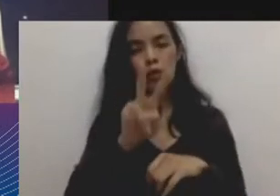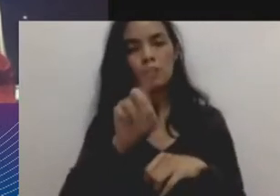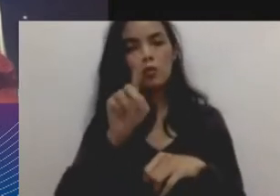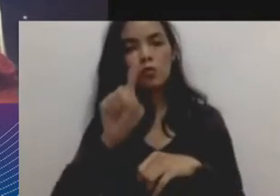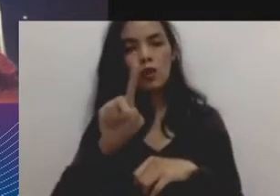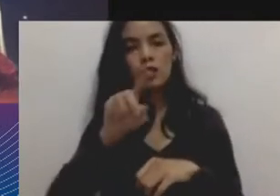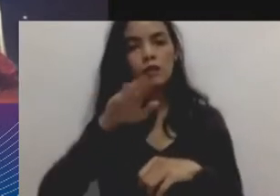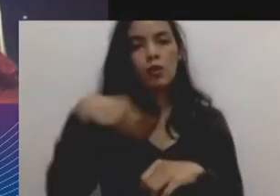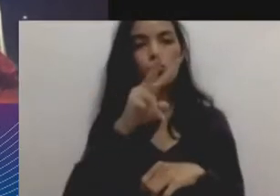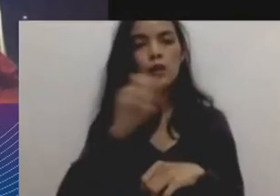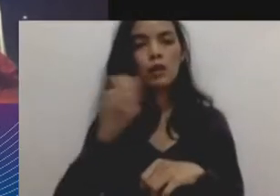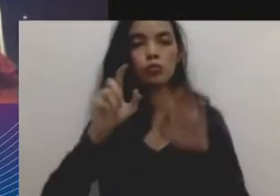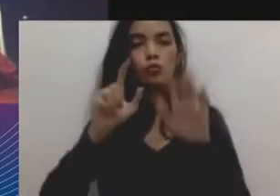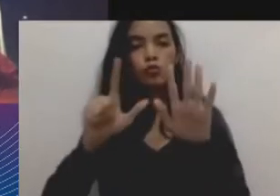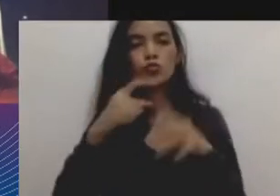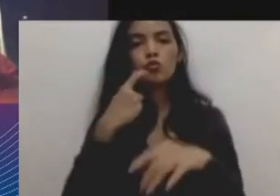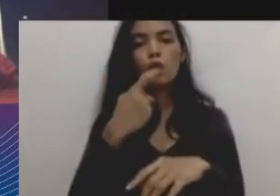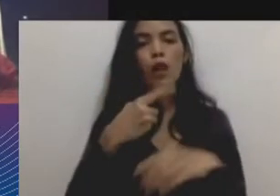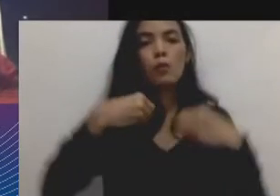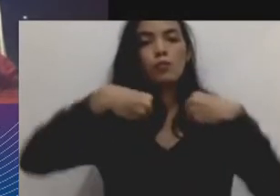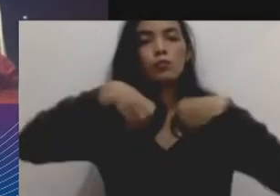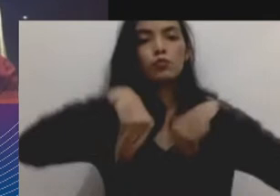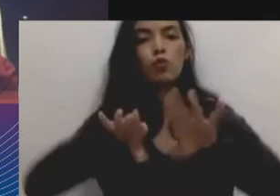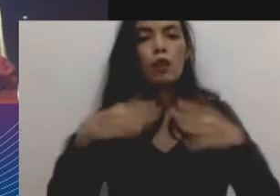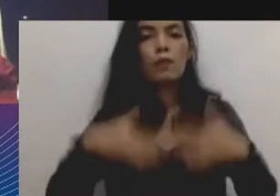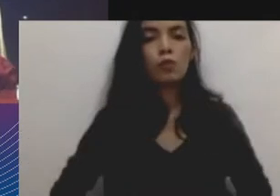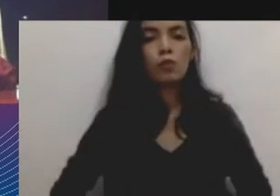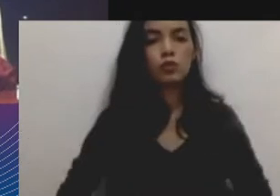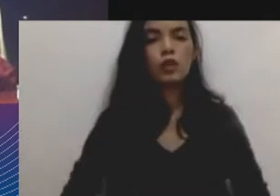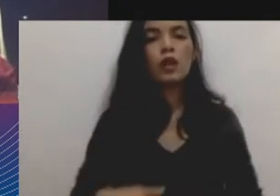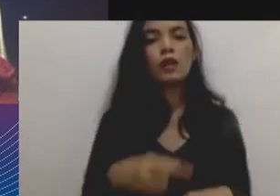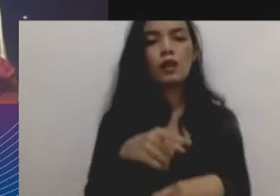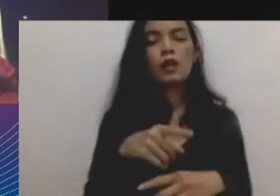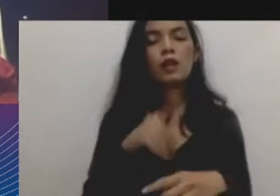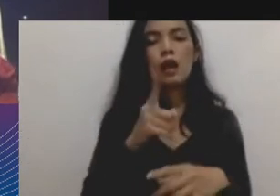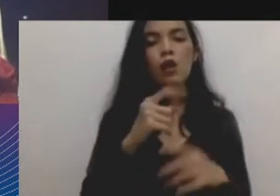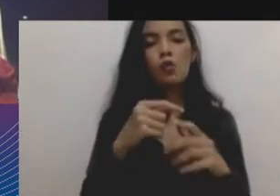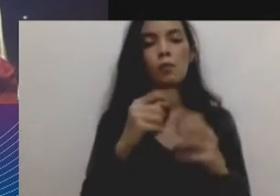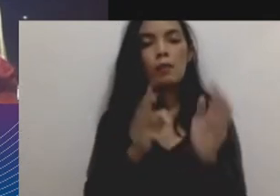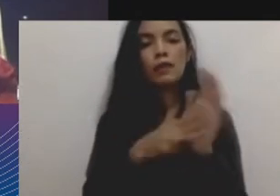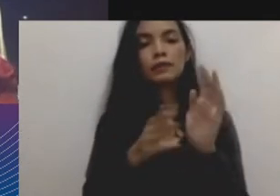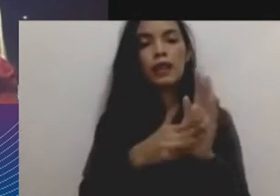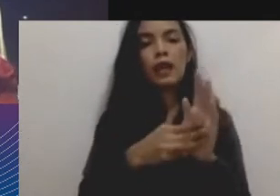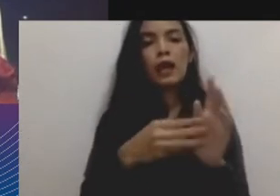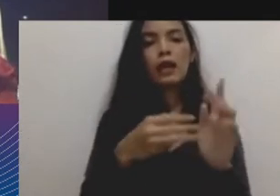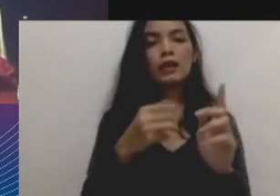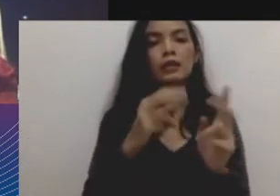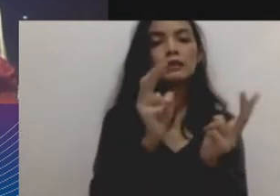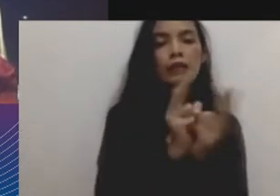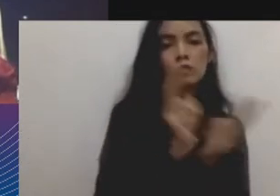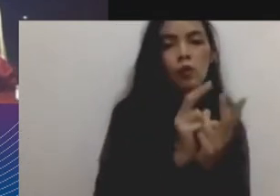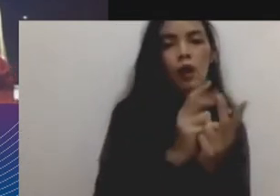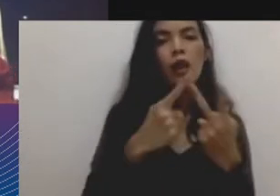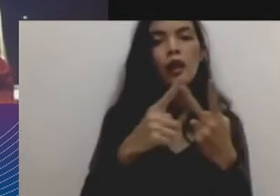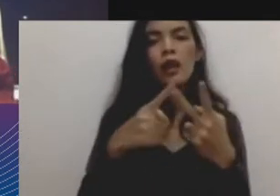the trafficking in person of human trafficking. So if it is the case of sexual and then exploitation and stuff like that, we have we